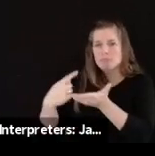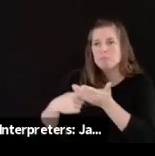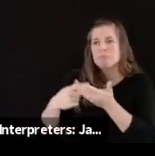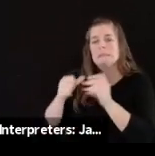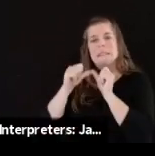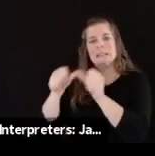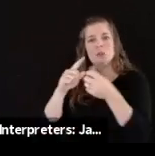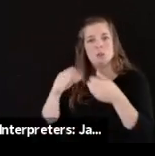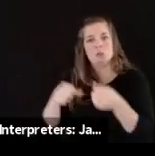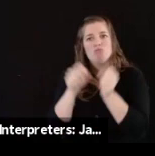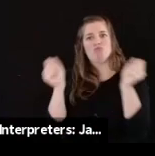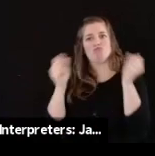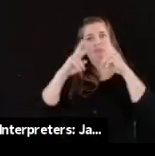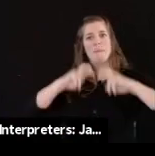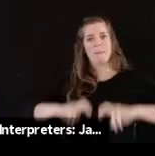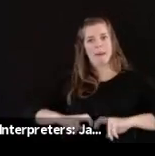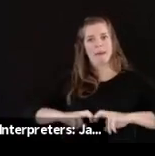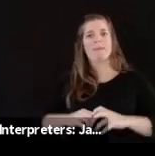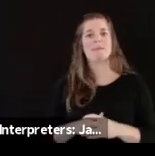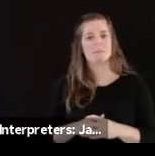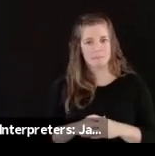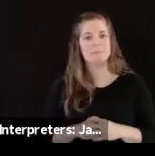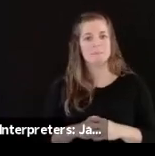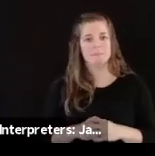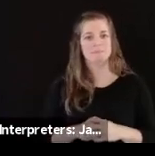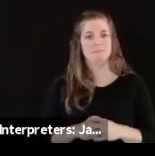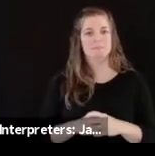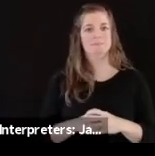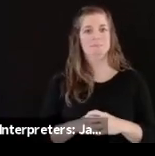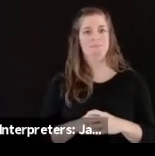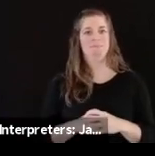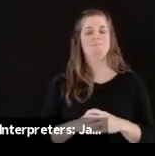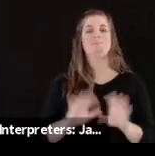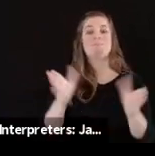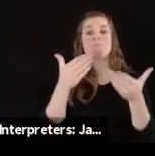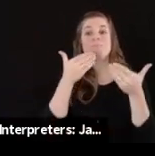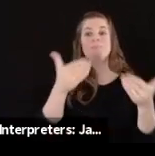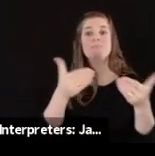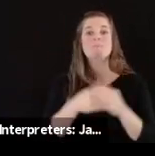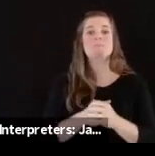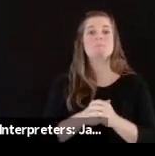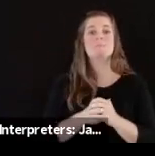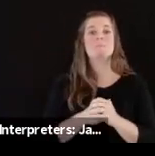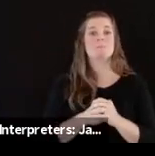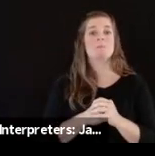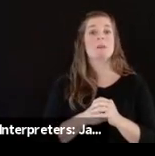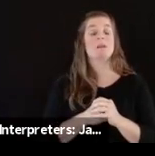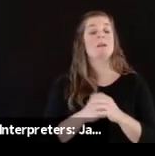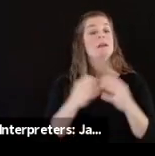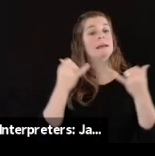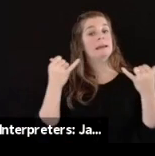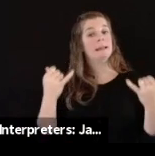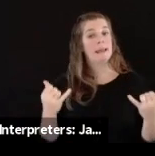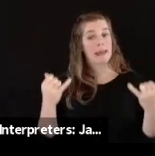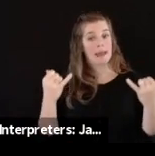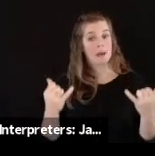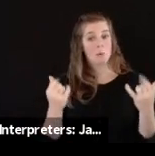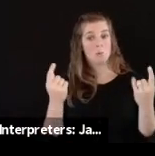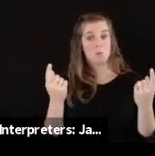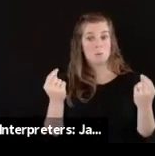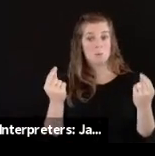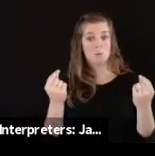Okay, excellent. Stop sharing that. Excellent, thank you. All right, so what I want us to do